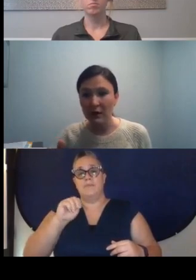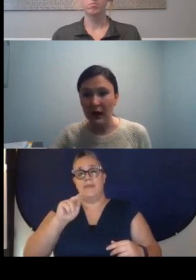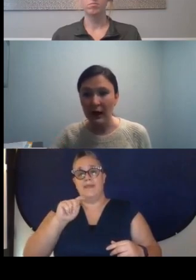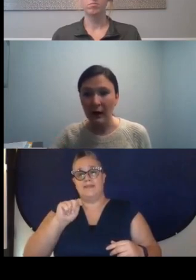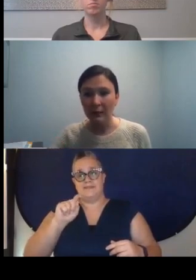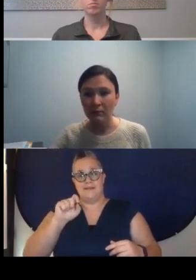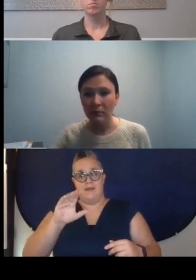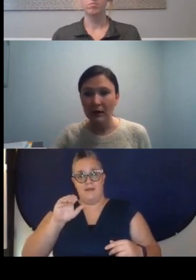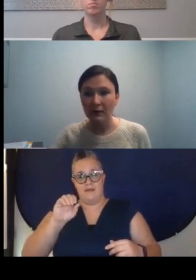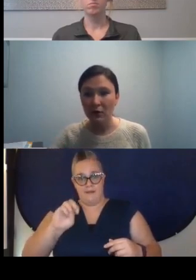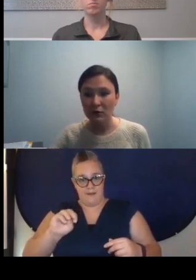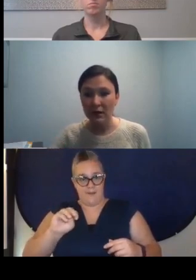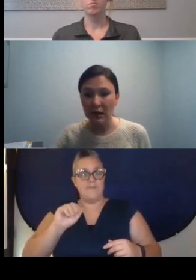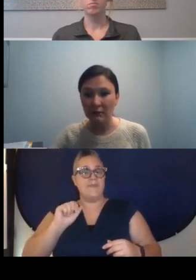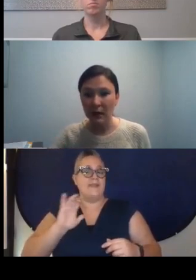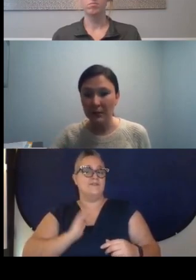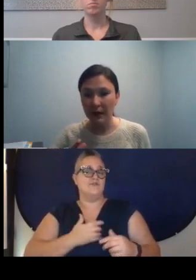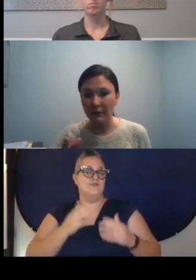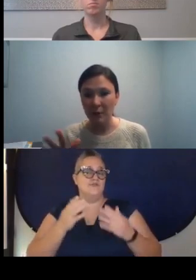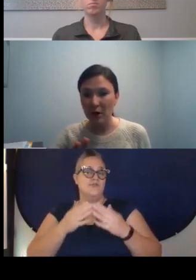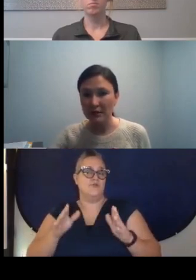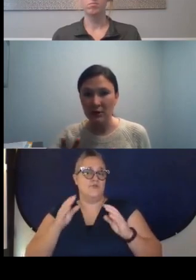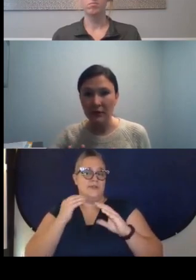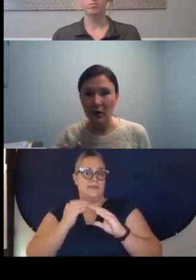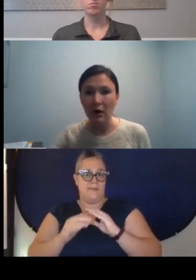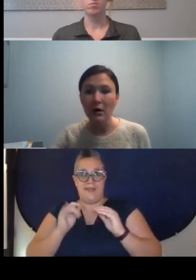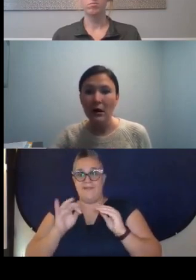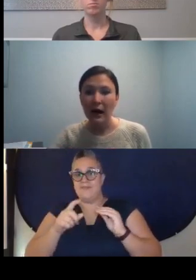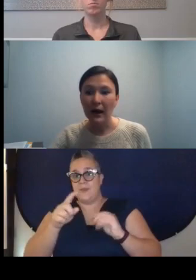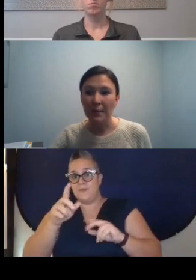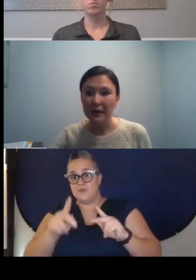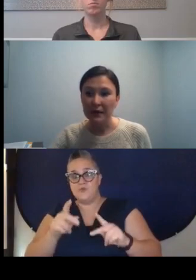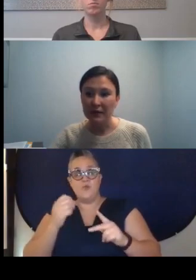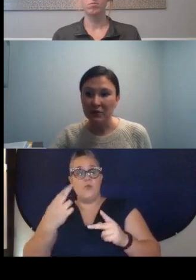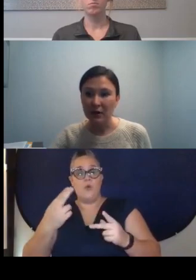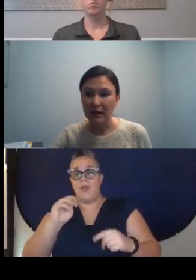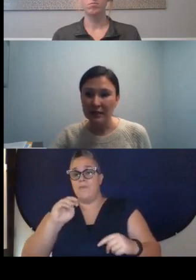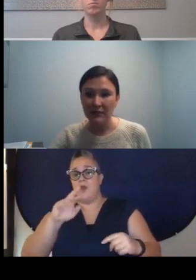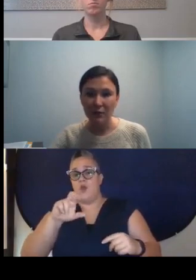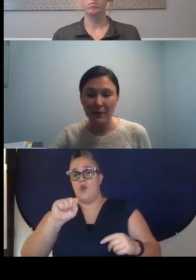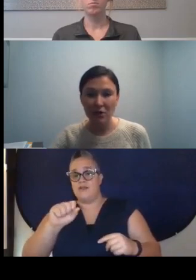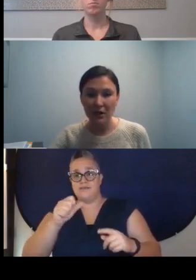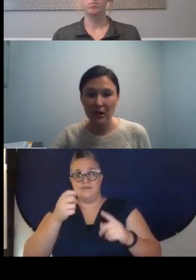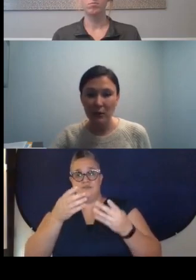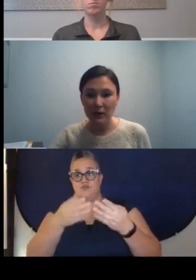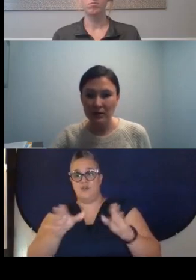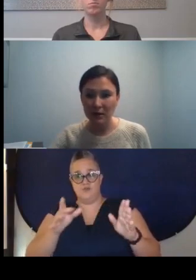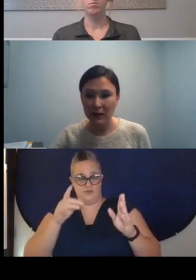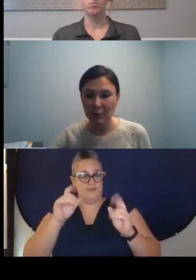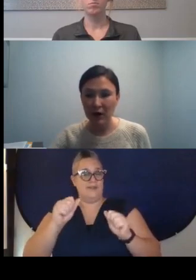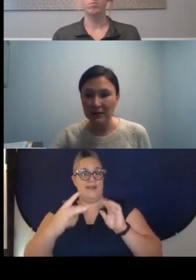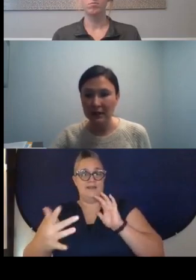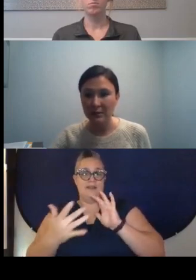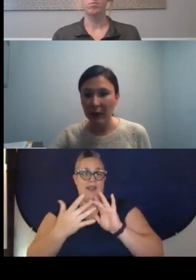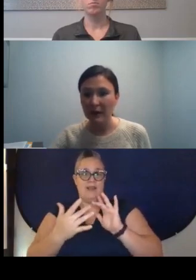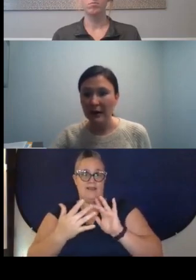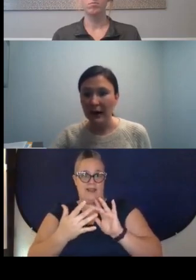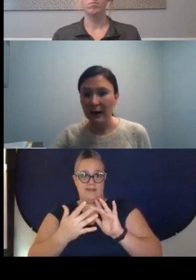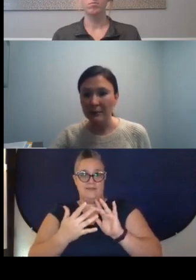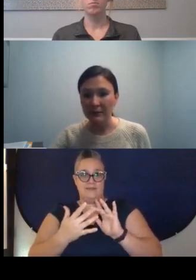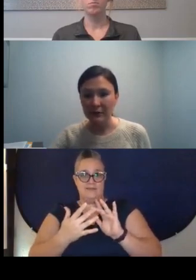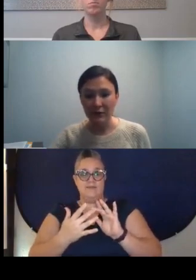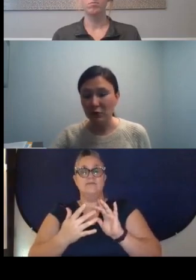up with kind of those on behalf of MRS that are on the call, they can get you our contact information and we can start that process.